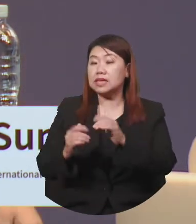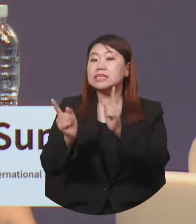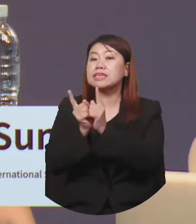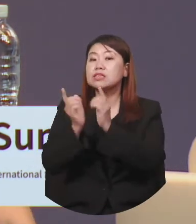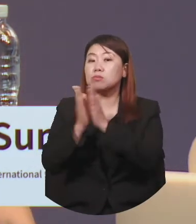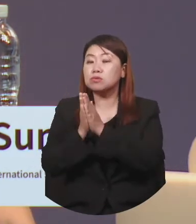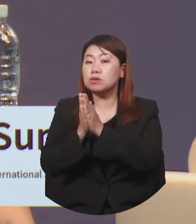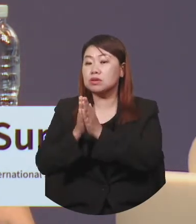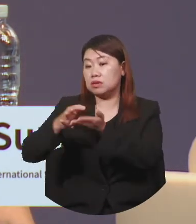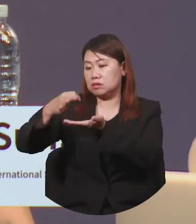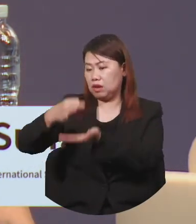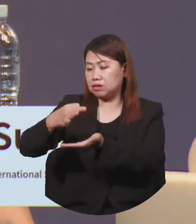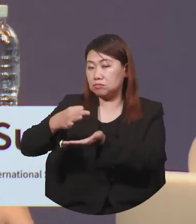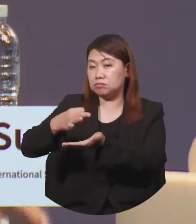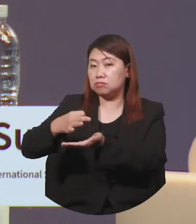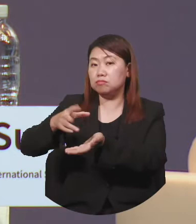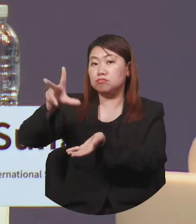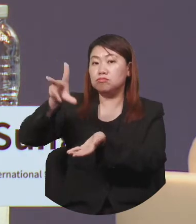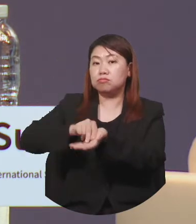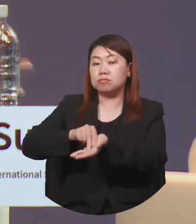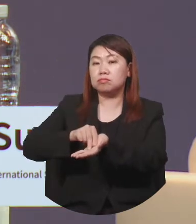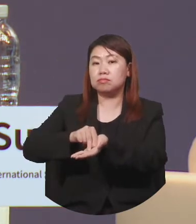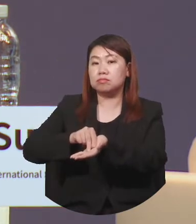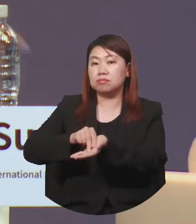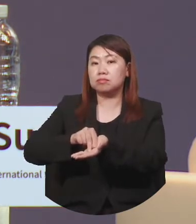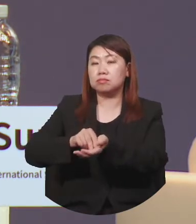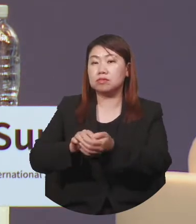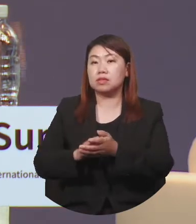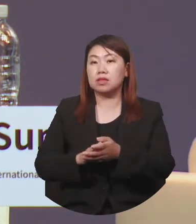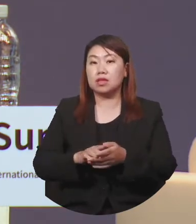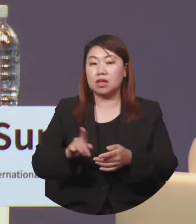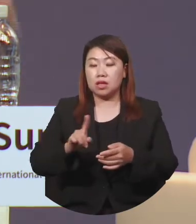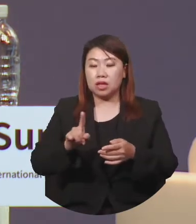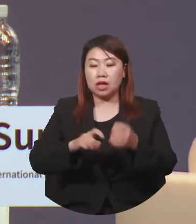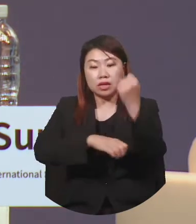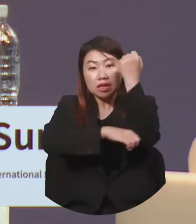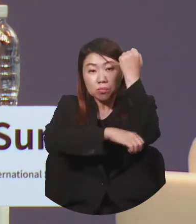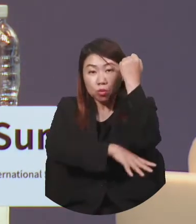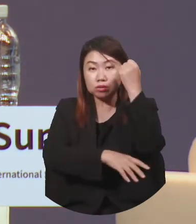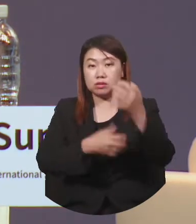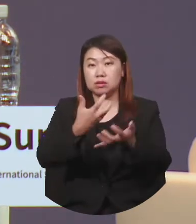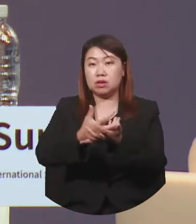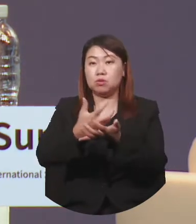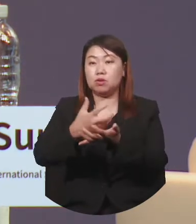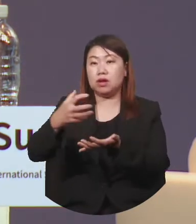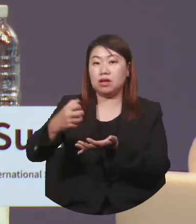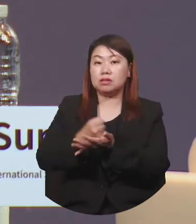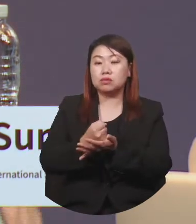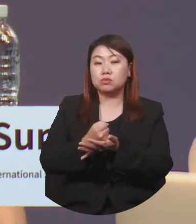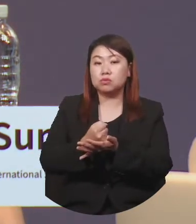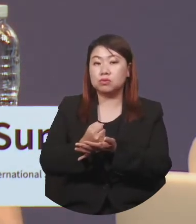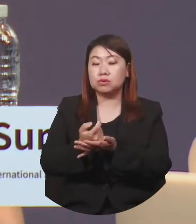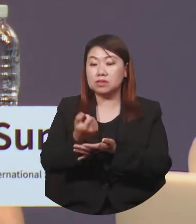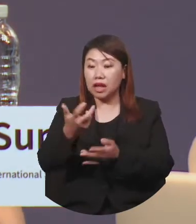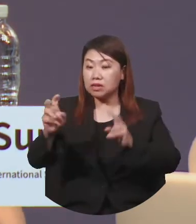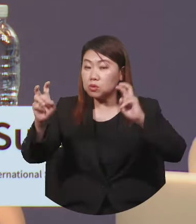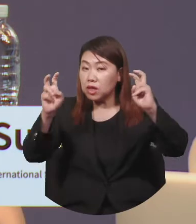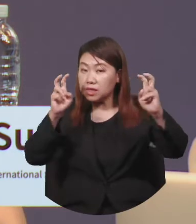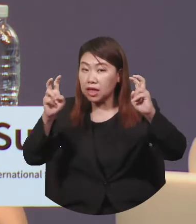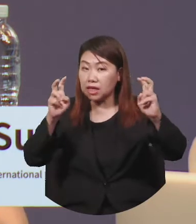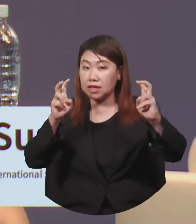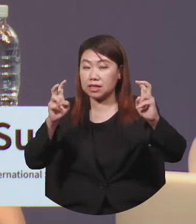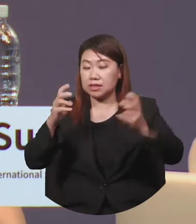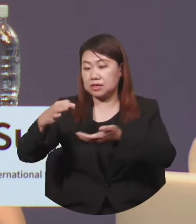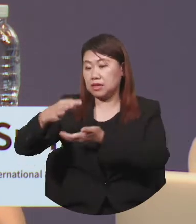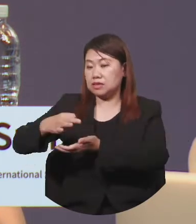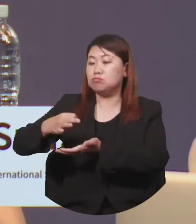those incubators. Because in Ethiopia, the venture capital doesn't really work. So we need a public